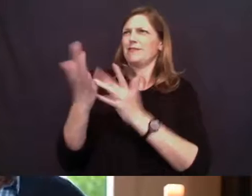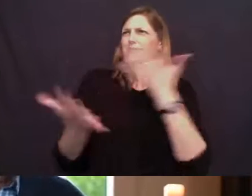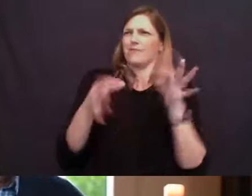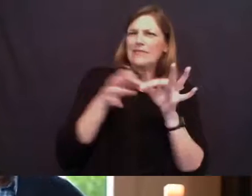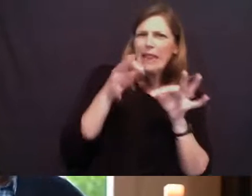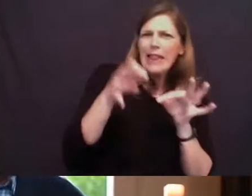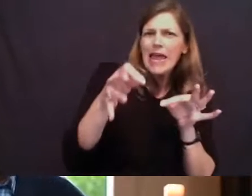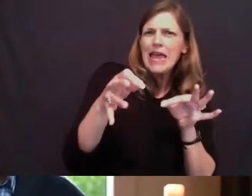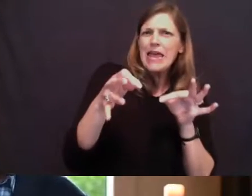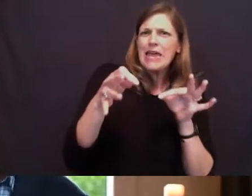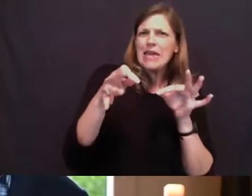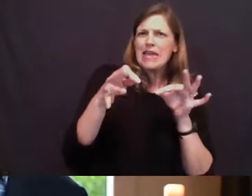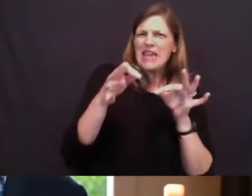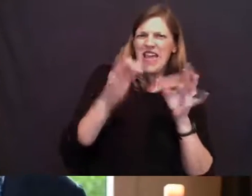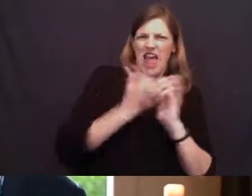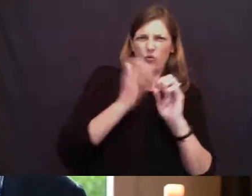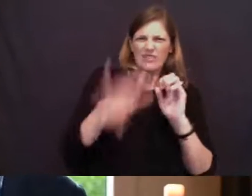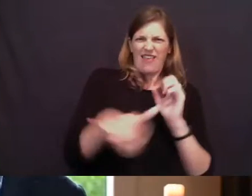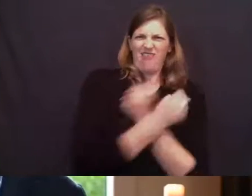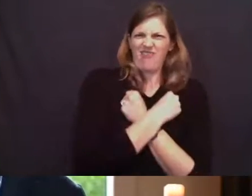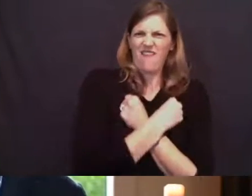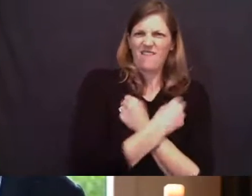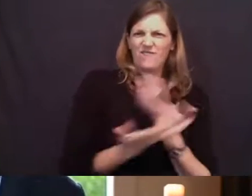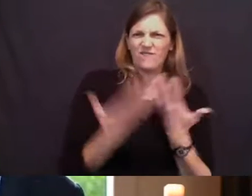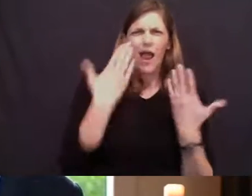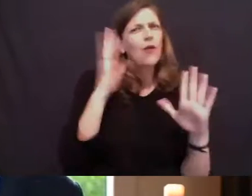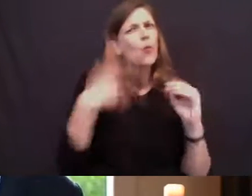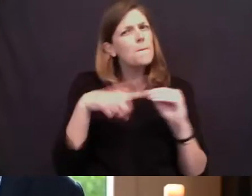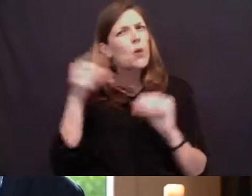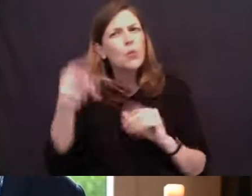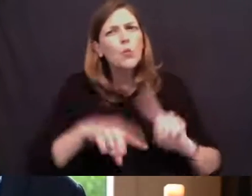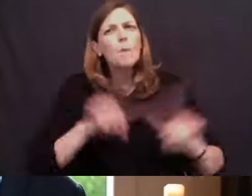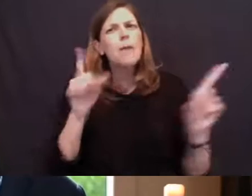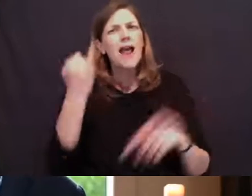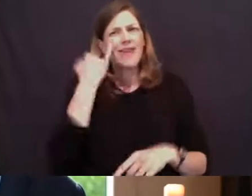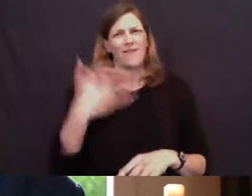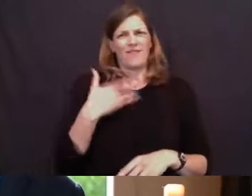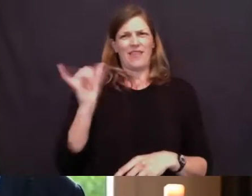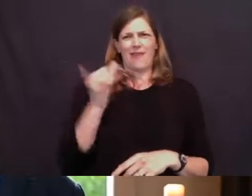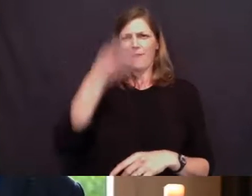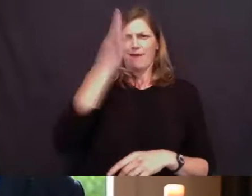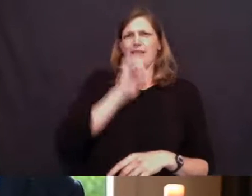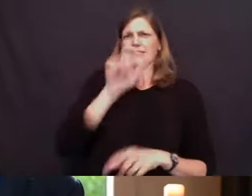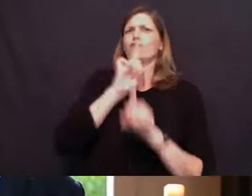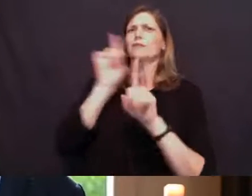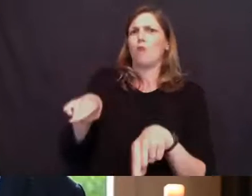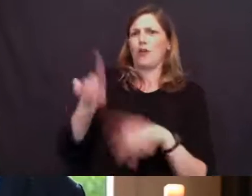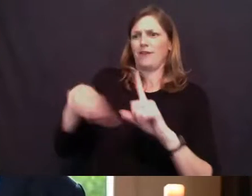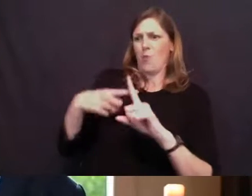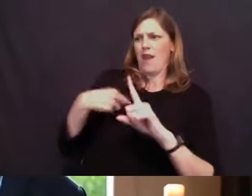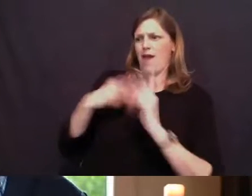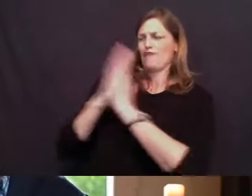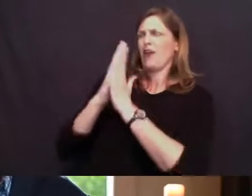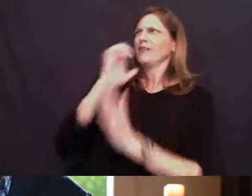love? Like, I don't know about you, but when I feel like God isn't responding when I pray, it doesn't feel like